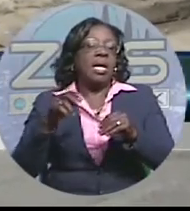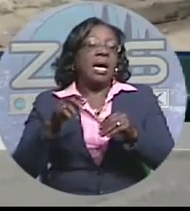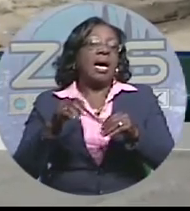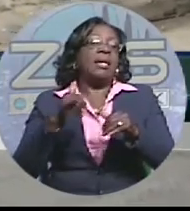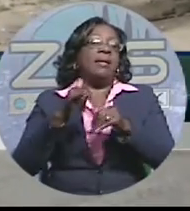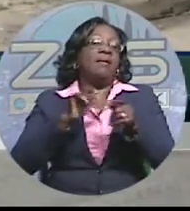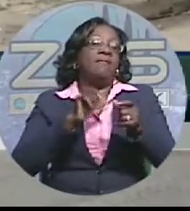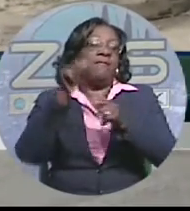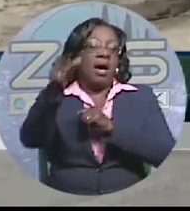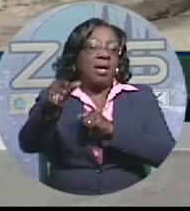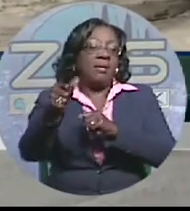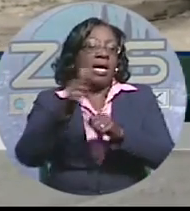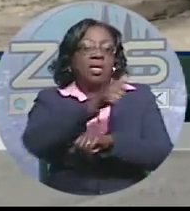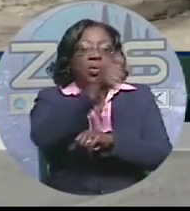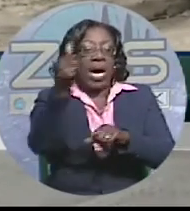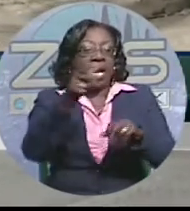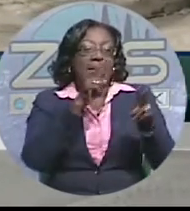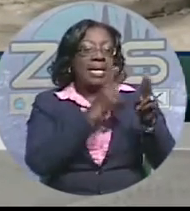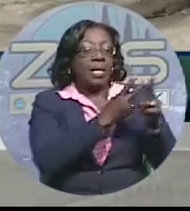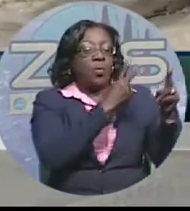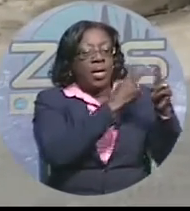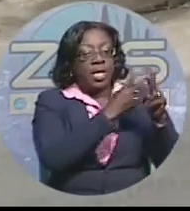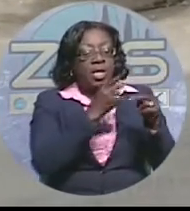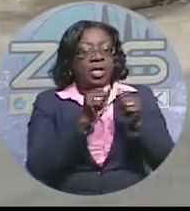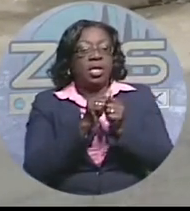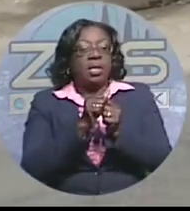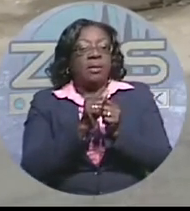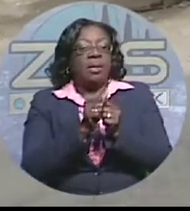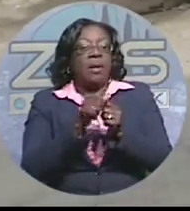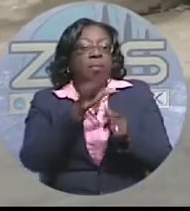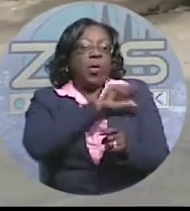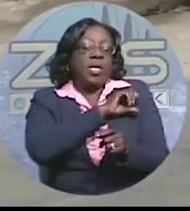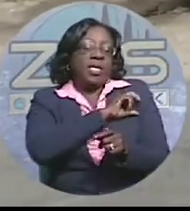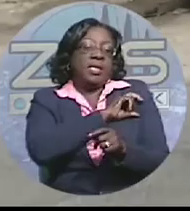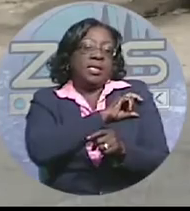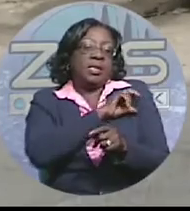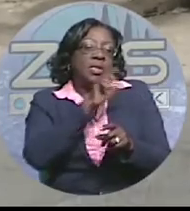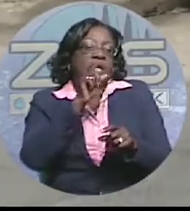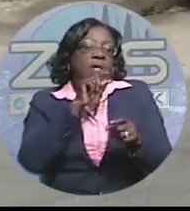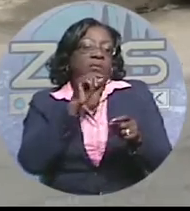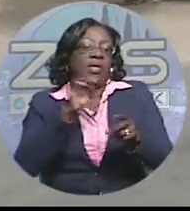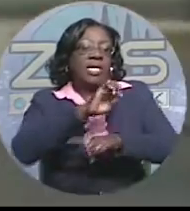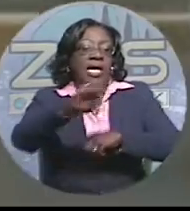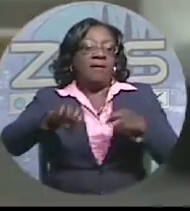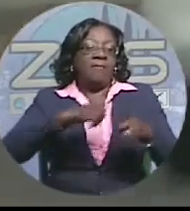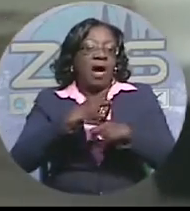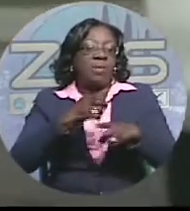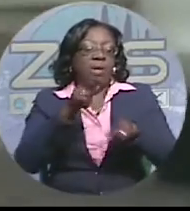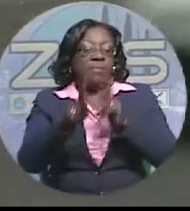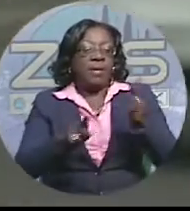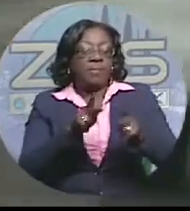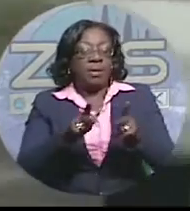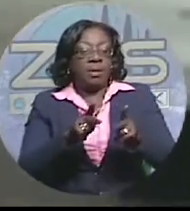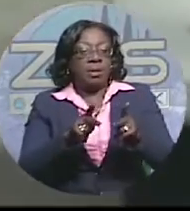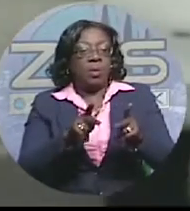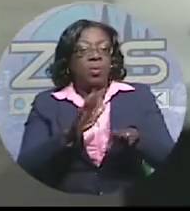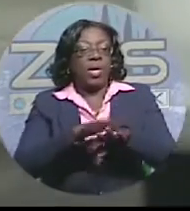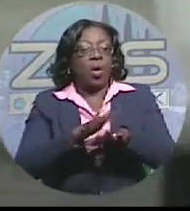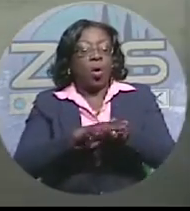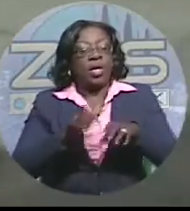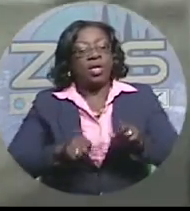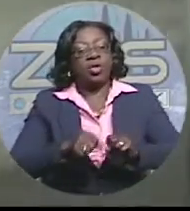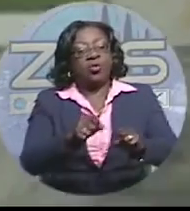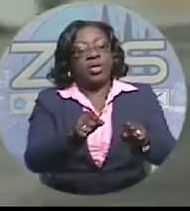in between to the southwestern district of Adelaide Village, police with their environmental partners in tow took to the streets on a